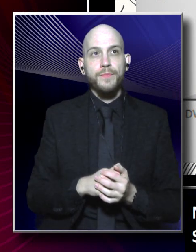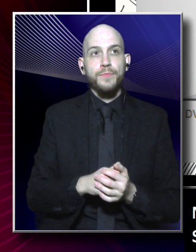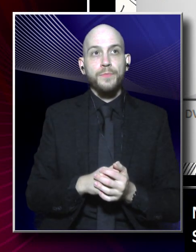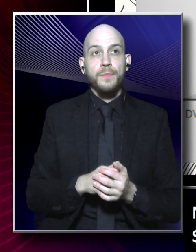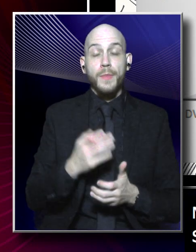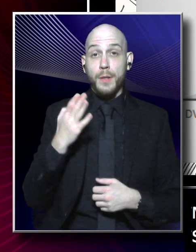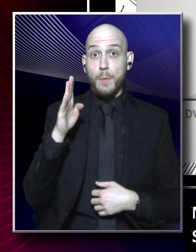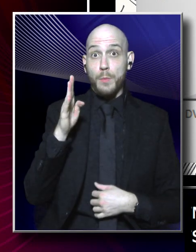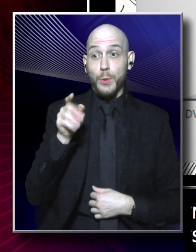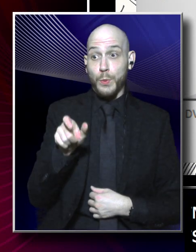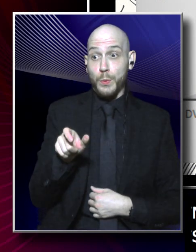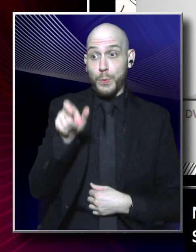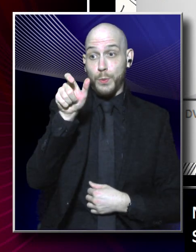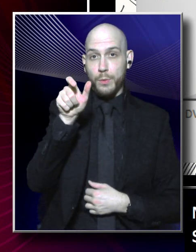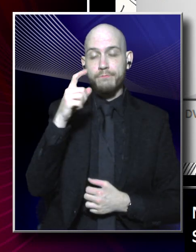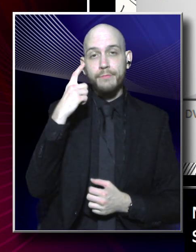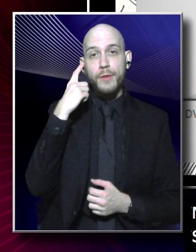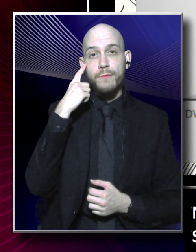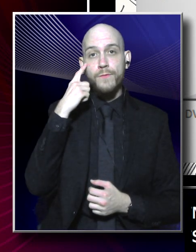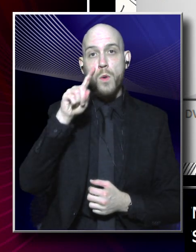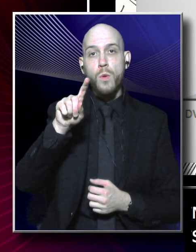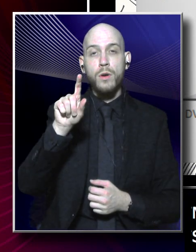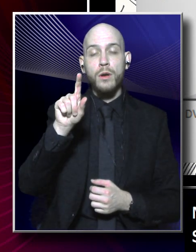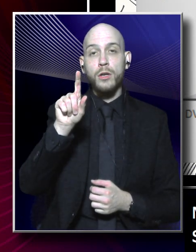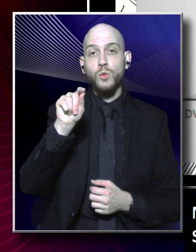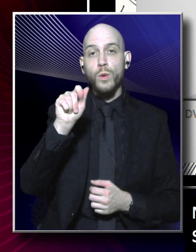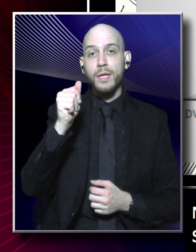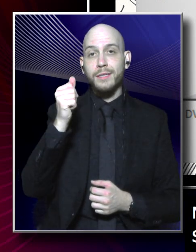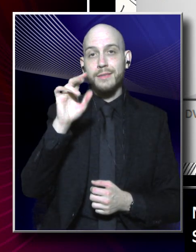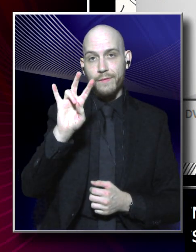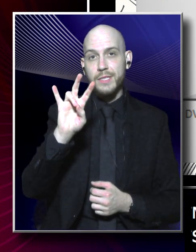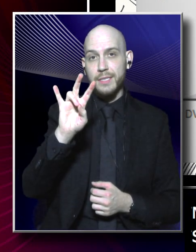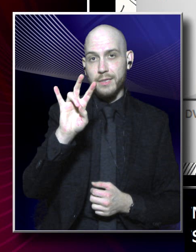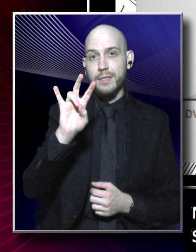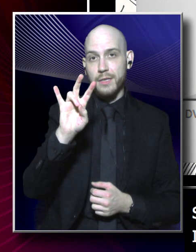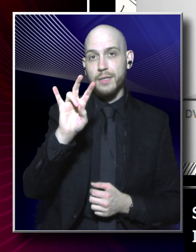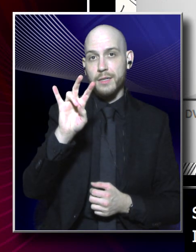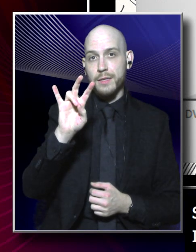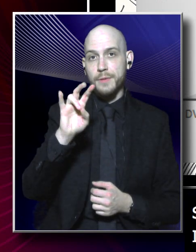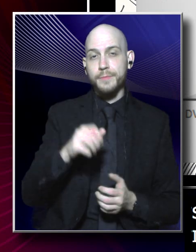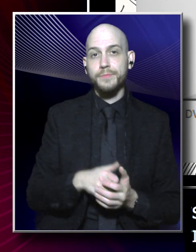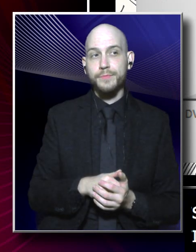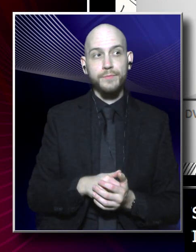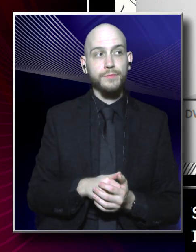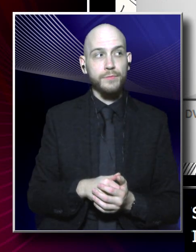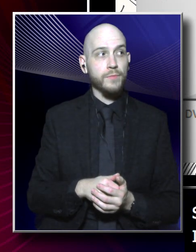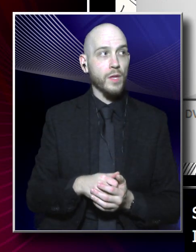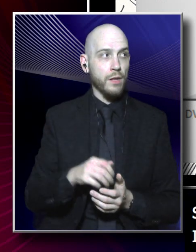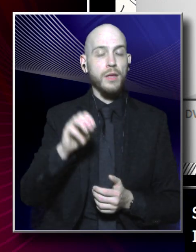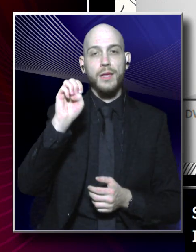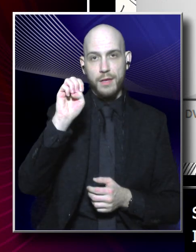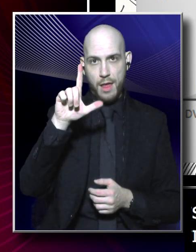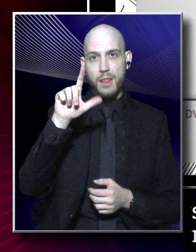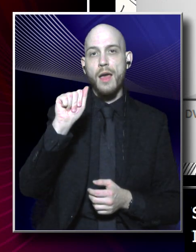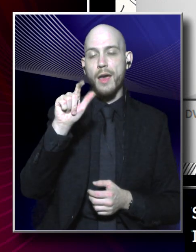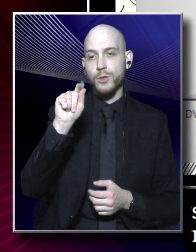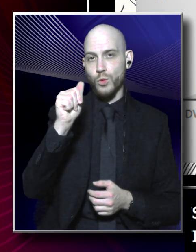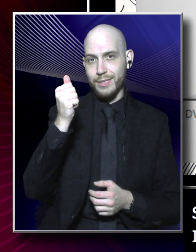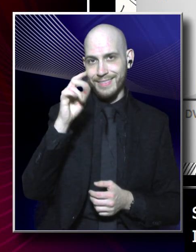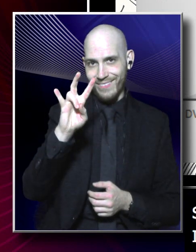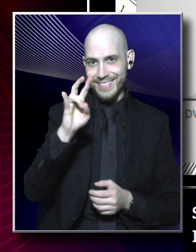is for ELA, or it's for 2017, and the orange data is